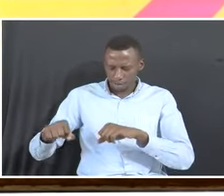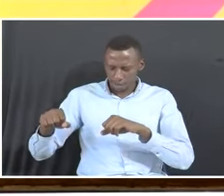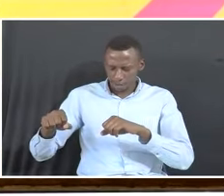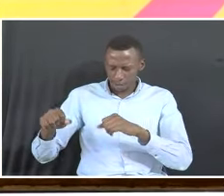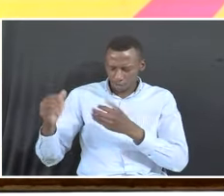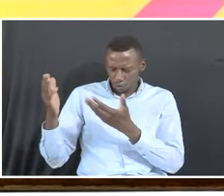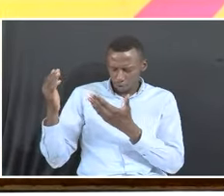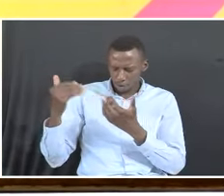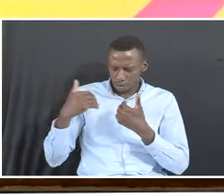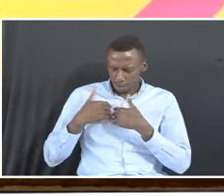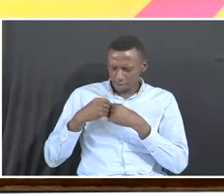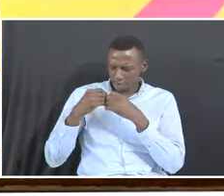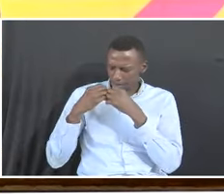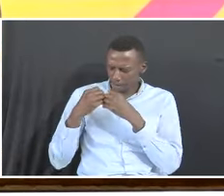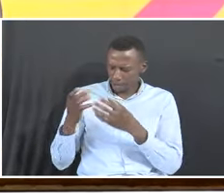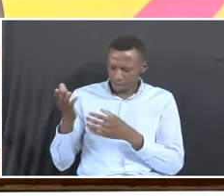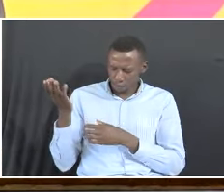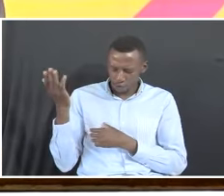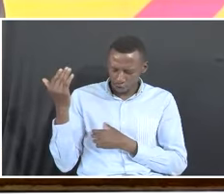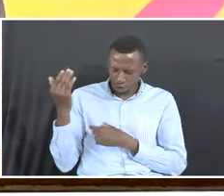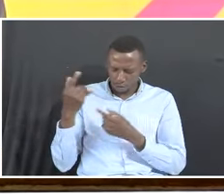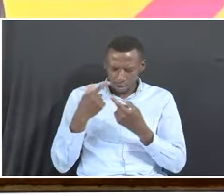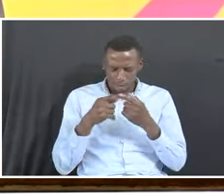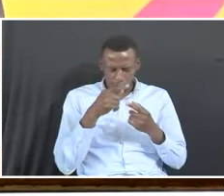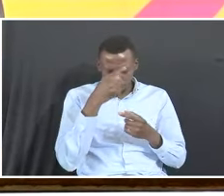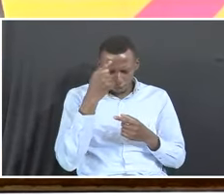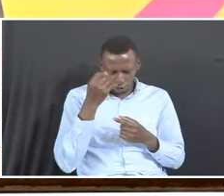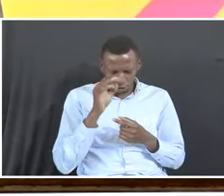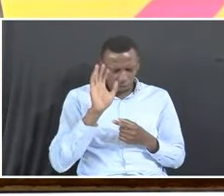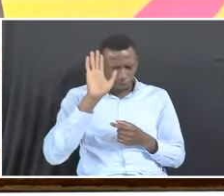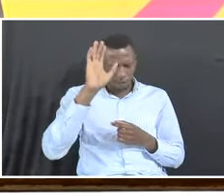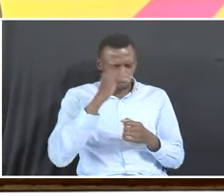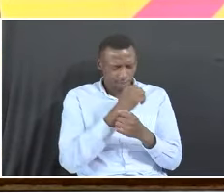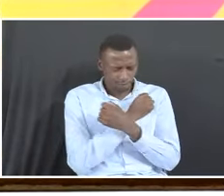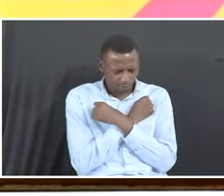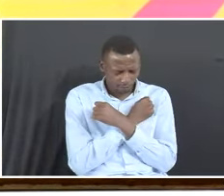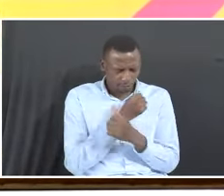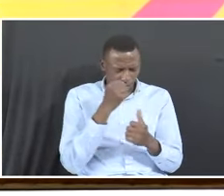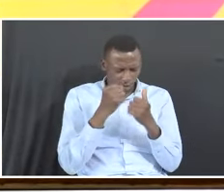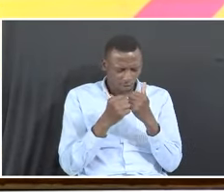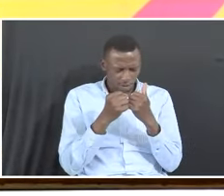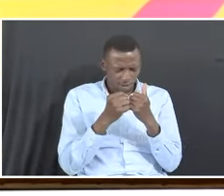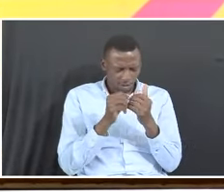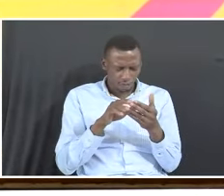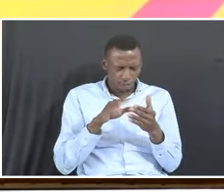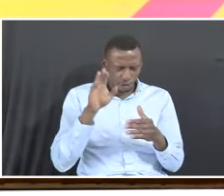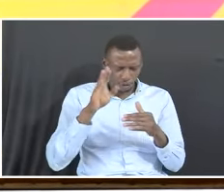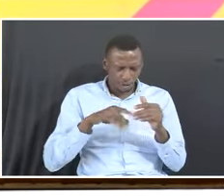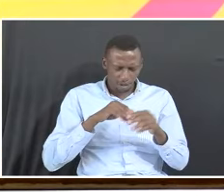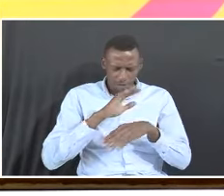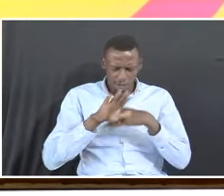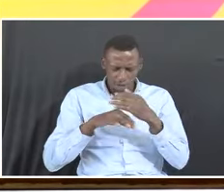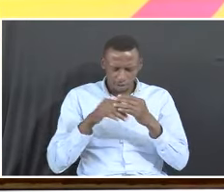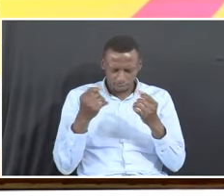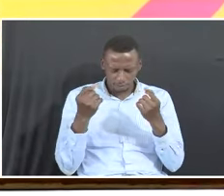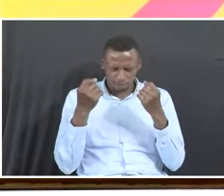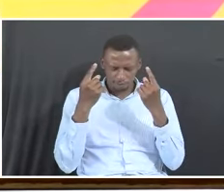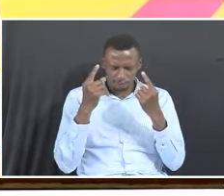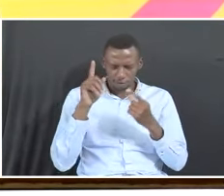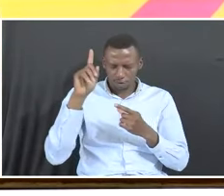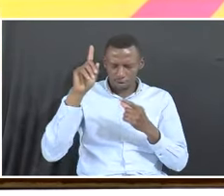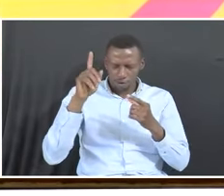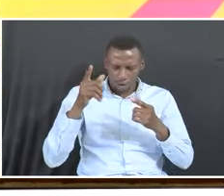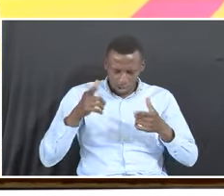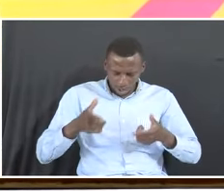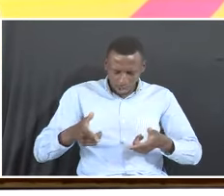all. But because of your love that surpasses all understanding, you allowed Christ